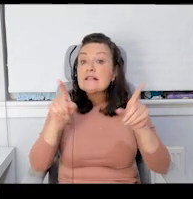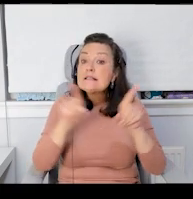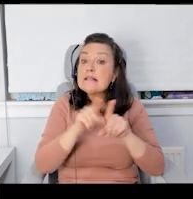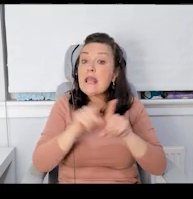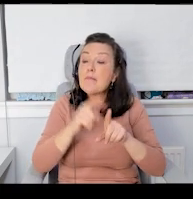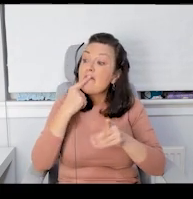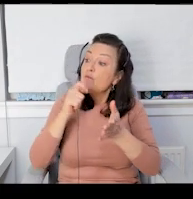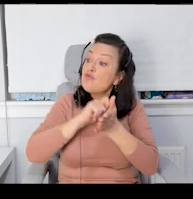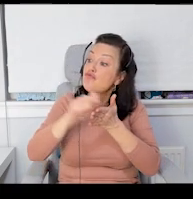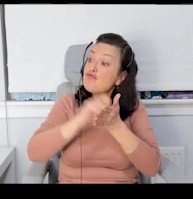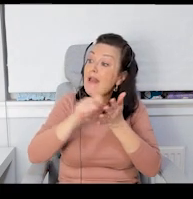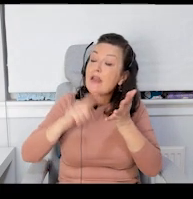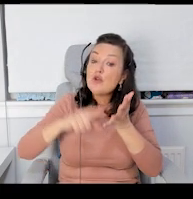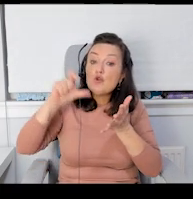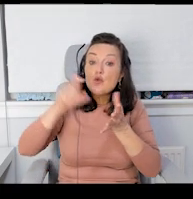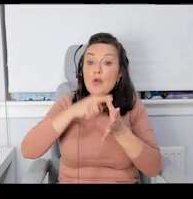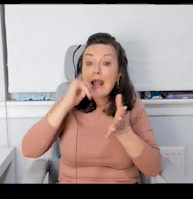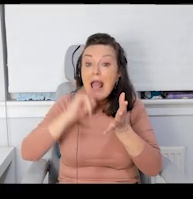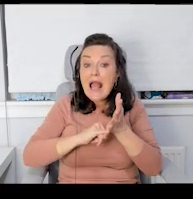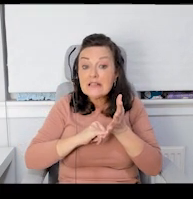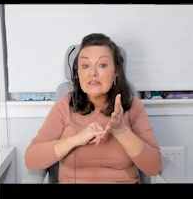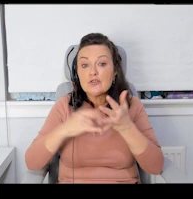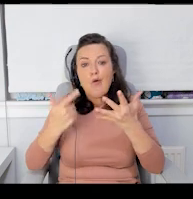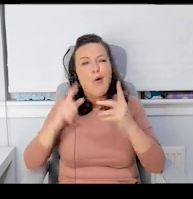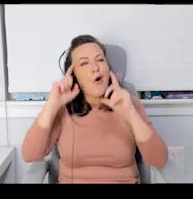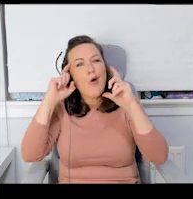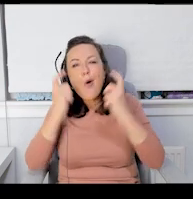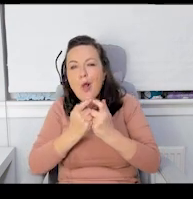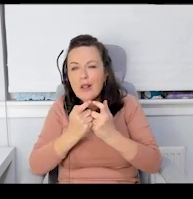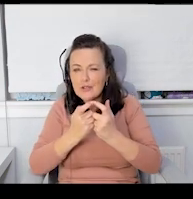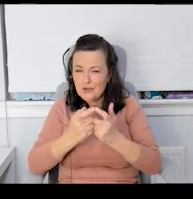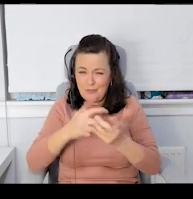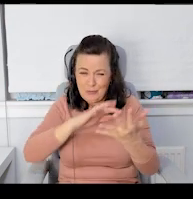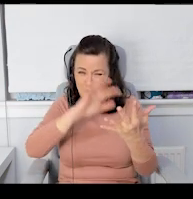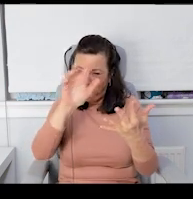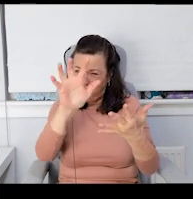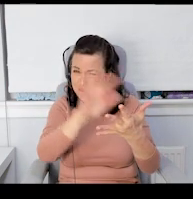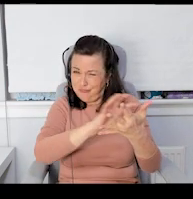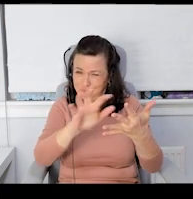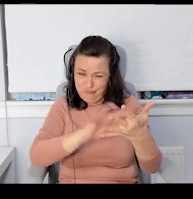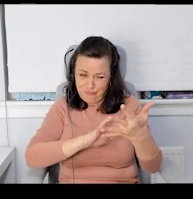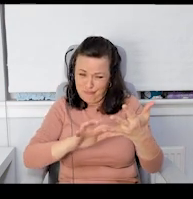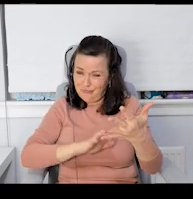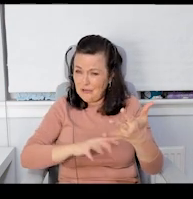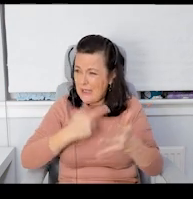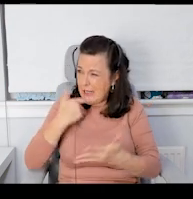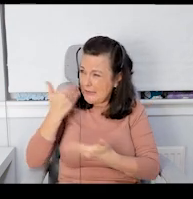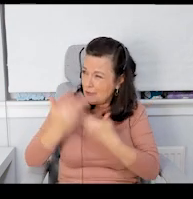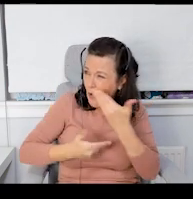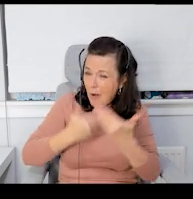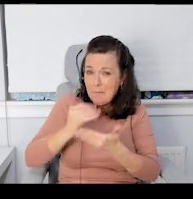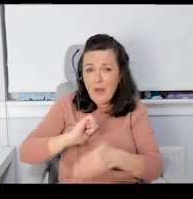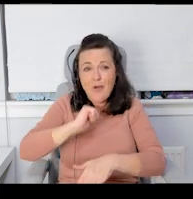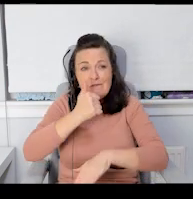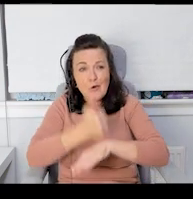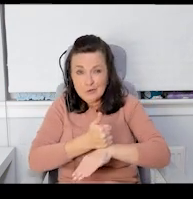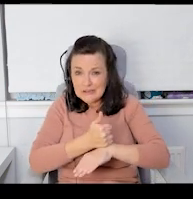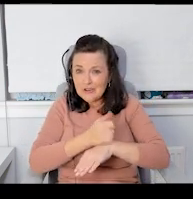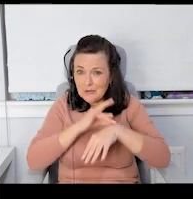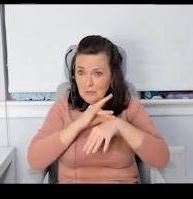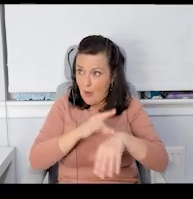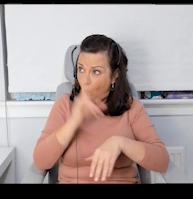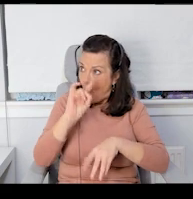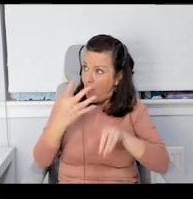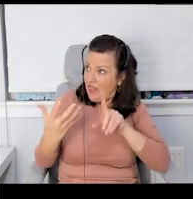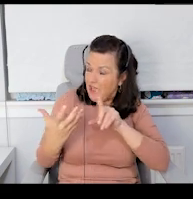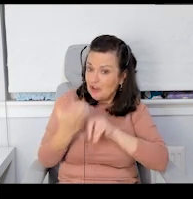writing UCAS and college applications, it's all over their application. You can get an awful lot of meat out of a foundation apprenticeship